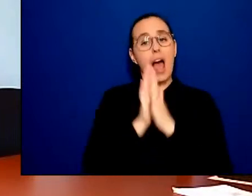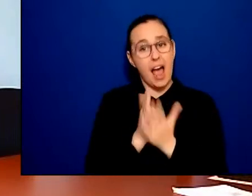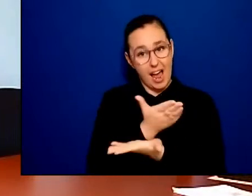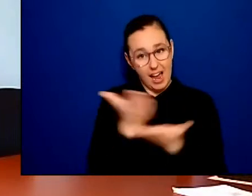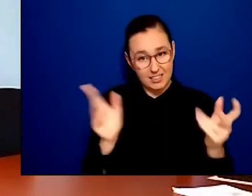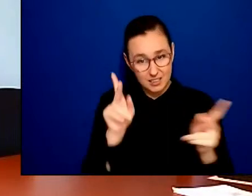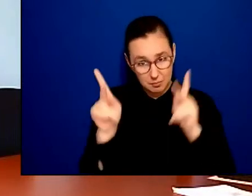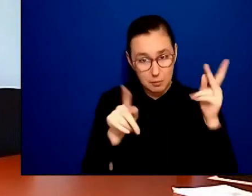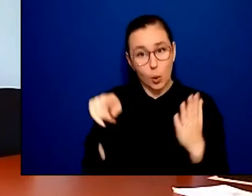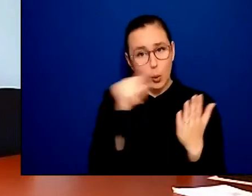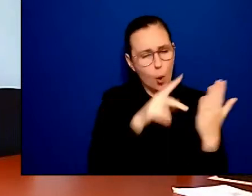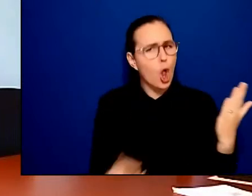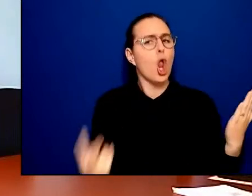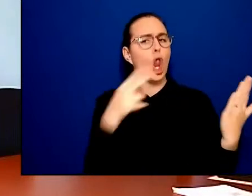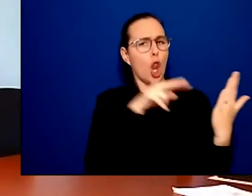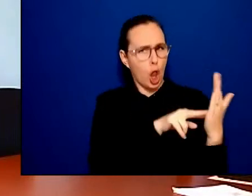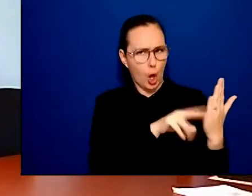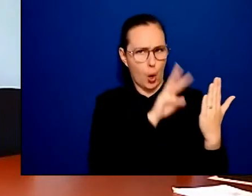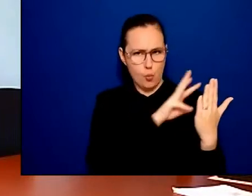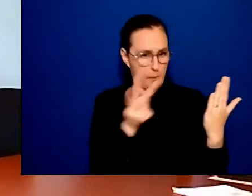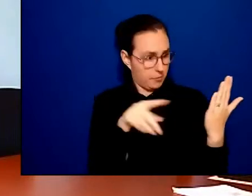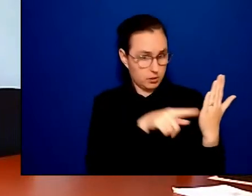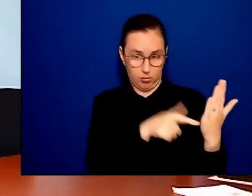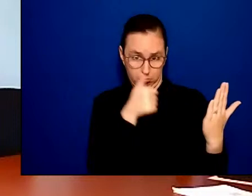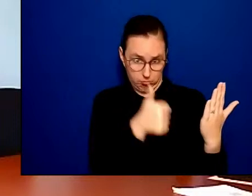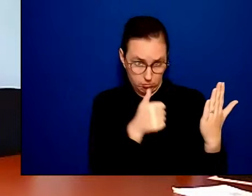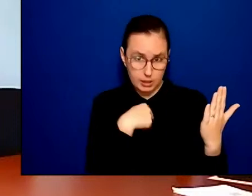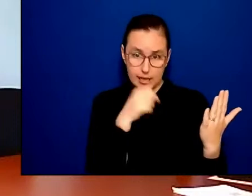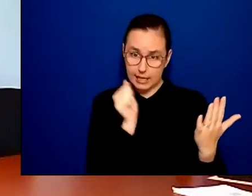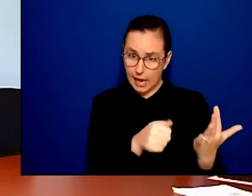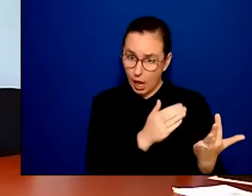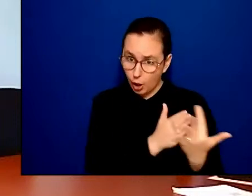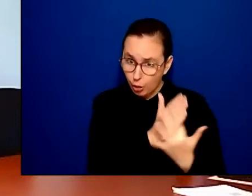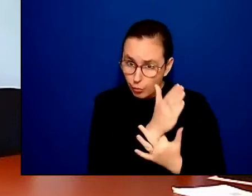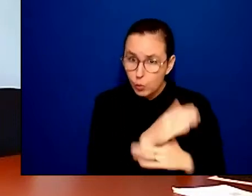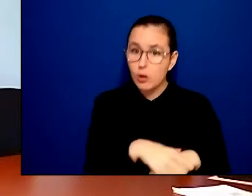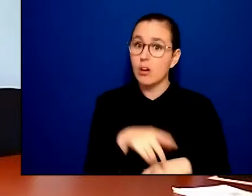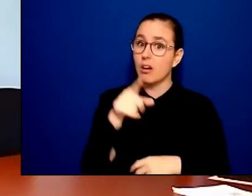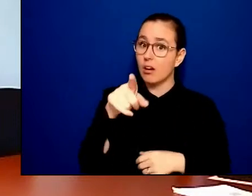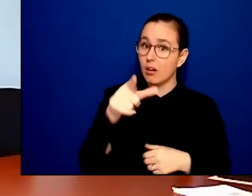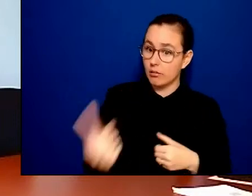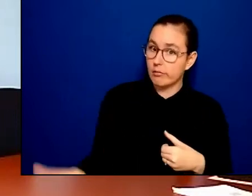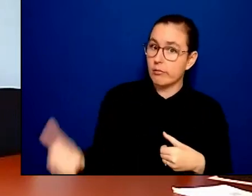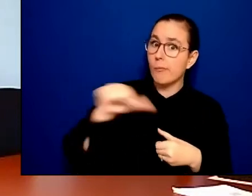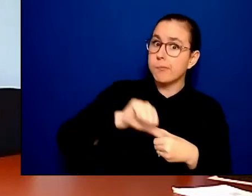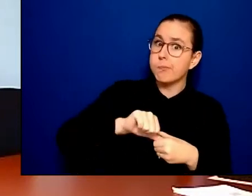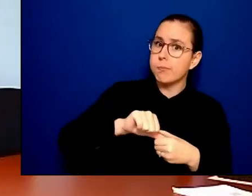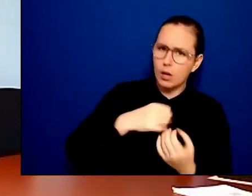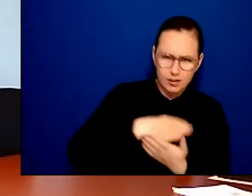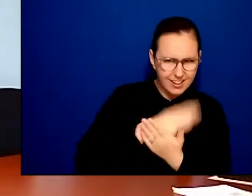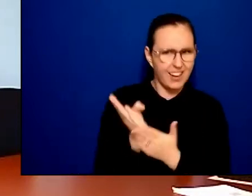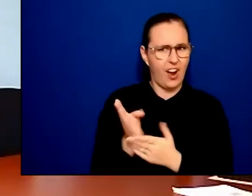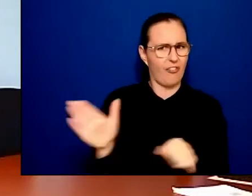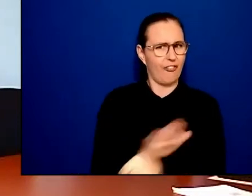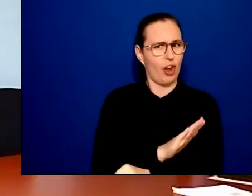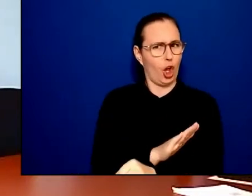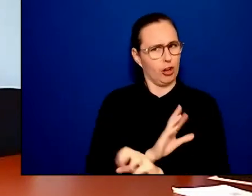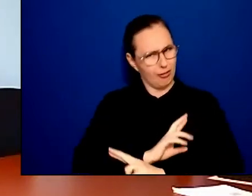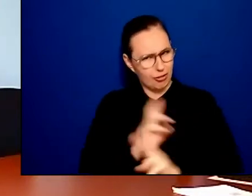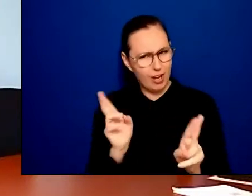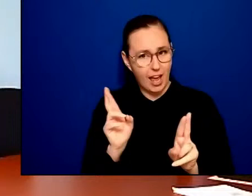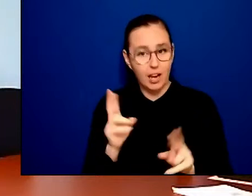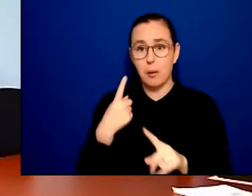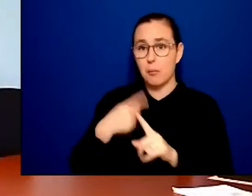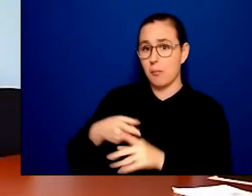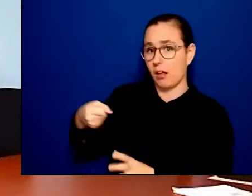tank of gas and an emergency kit, and just want to encourage all motorists to slow down and drive to conditions right now as our crews are full out trying to respond